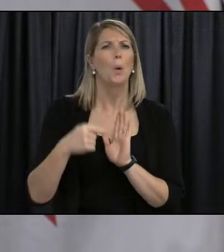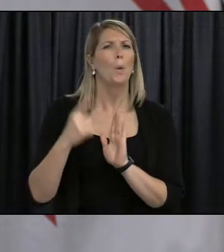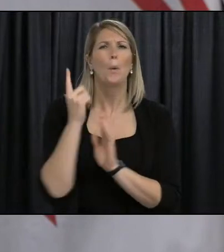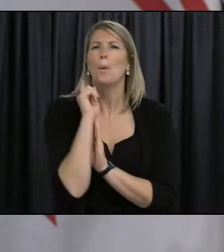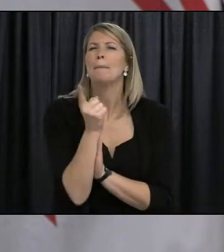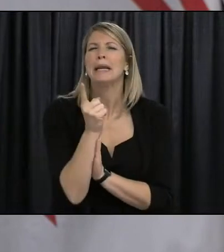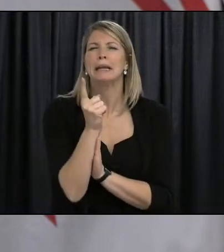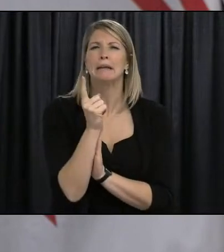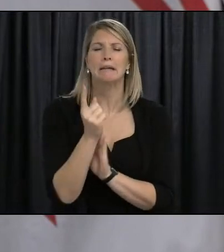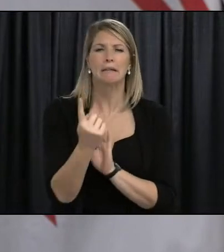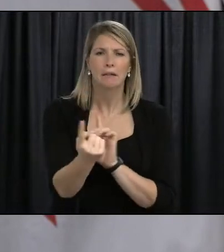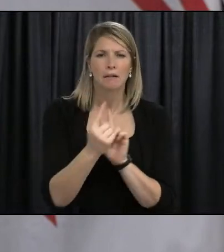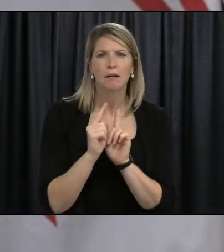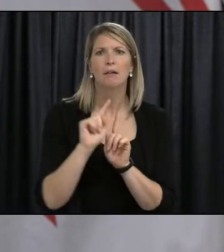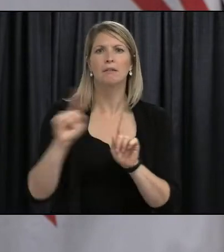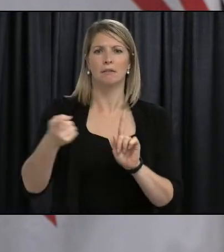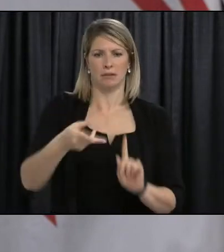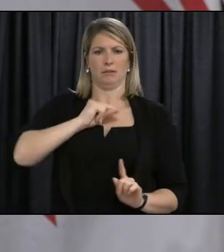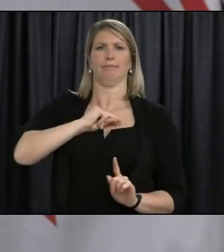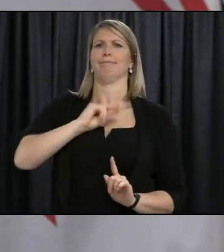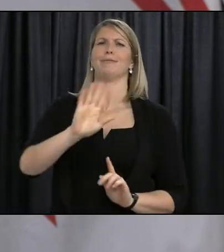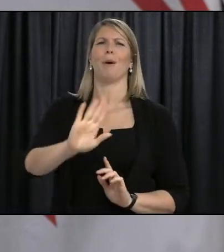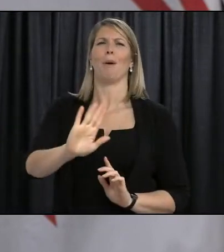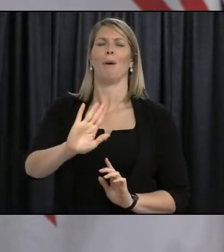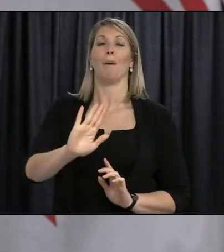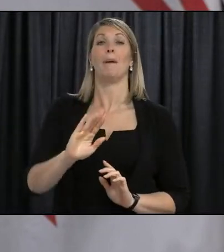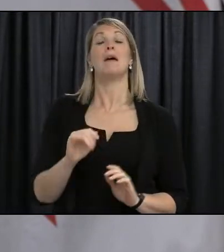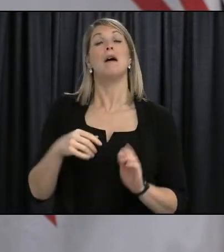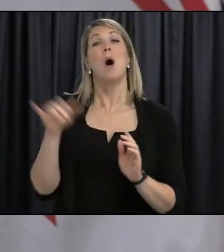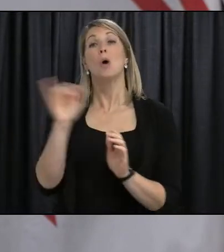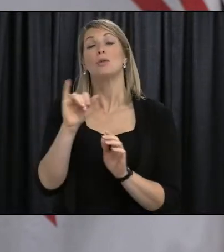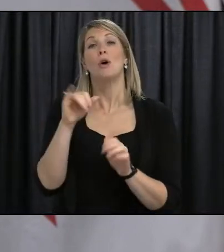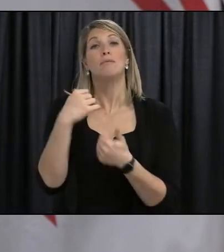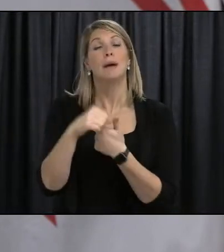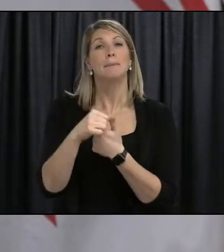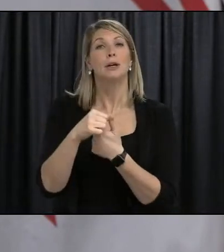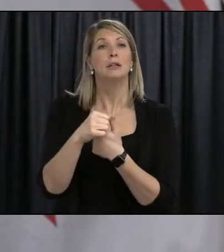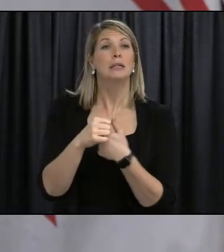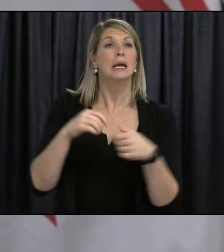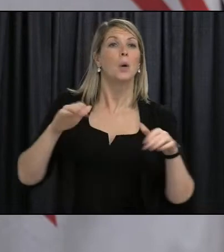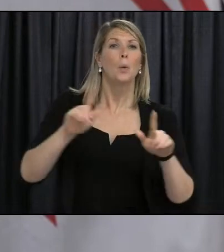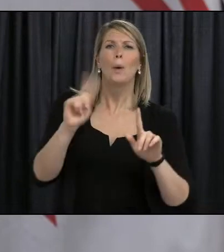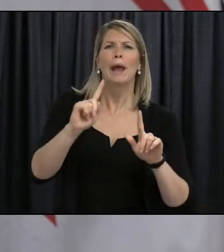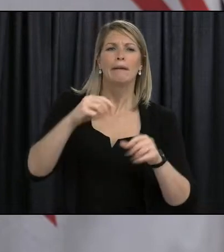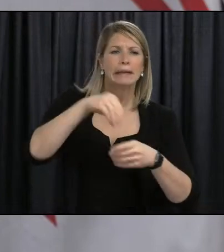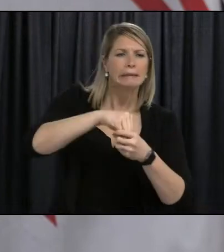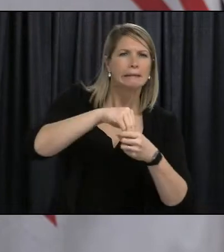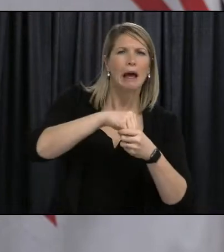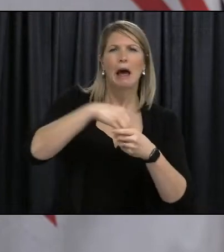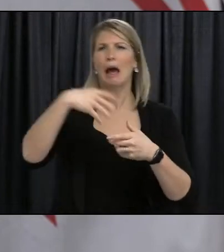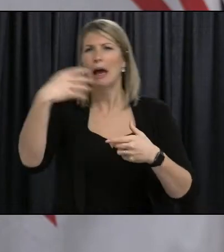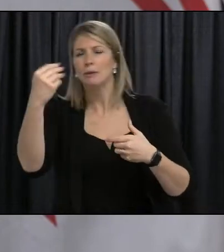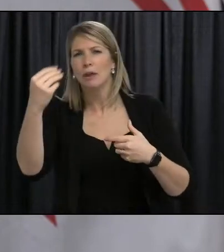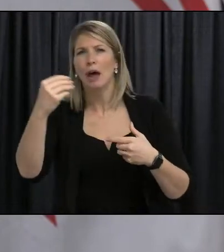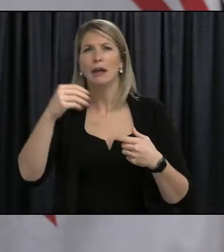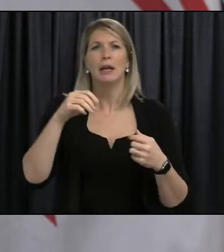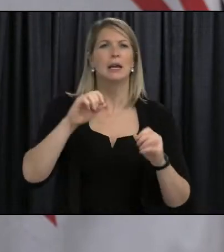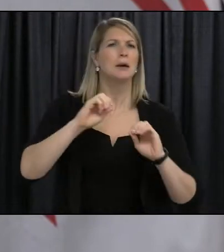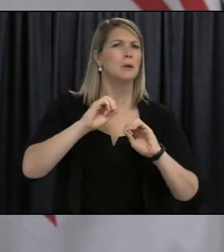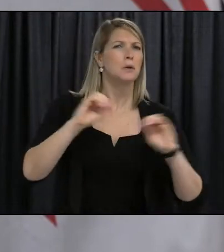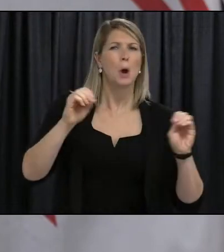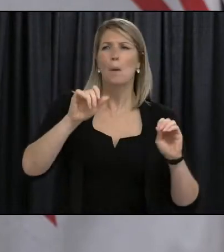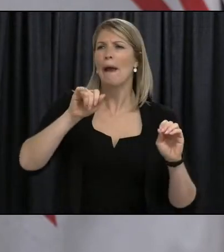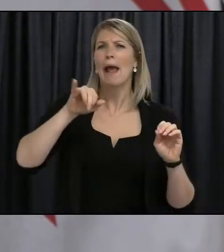poorly ventilated for a period of time. They may not be wearing masks. So in those situations, it's a little more easy for it to spread.